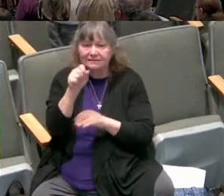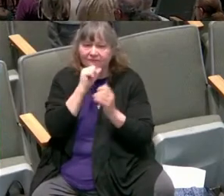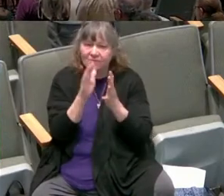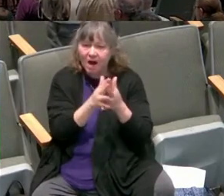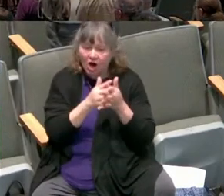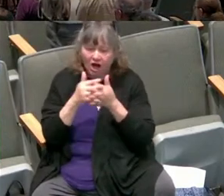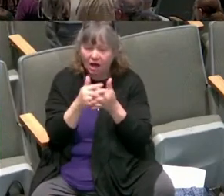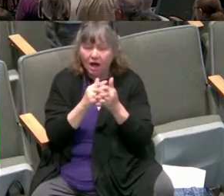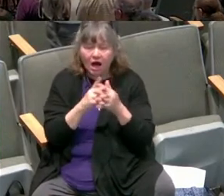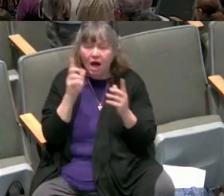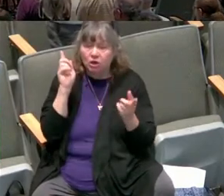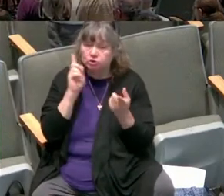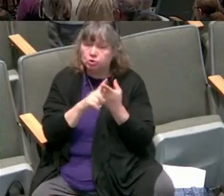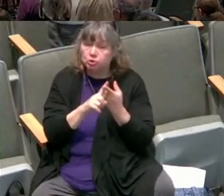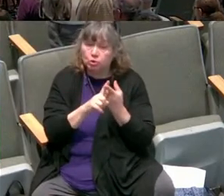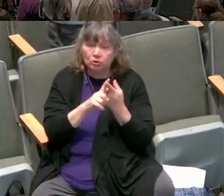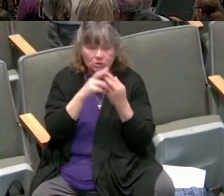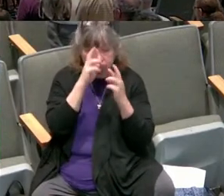of America